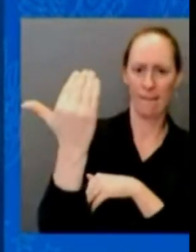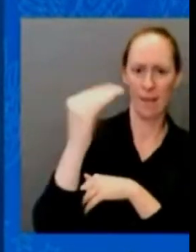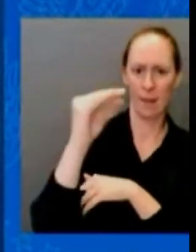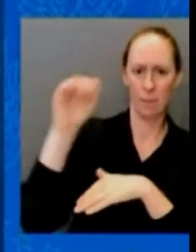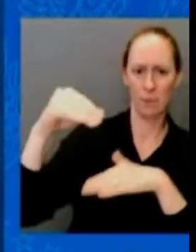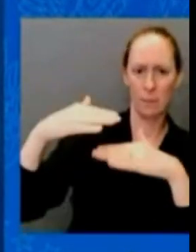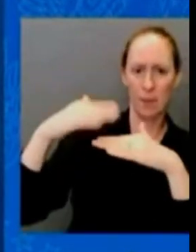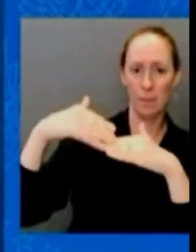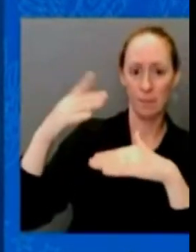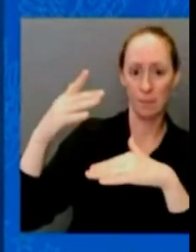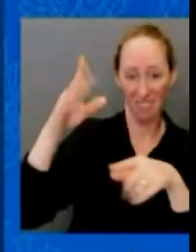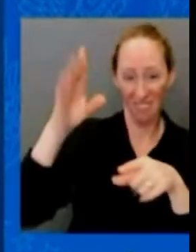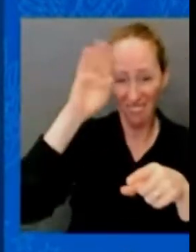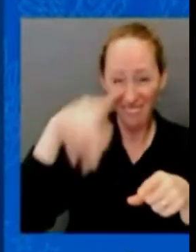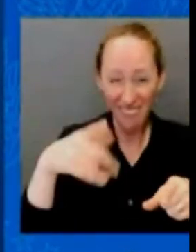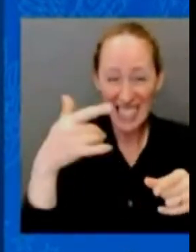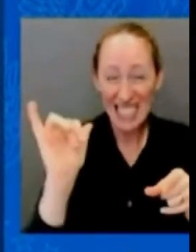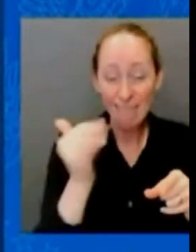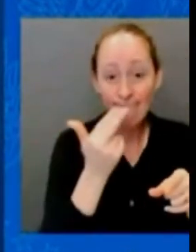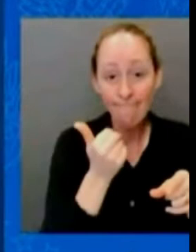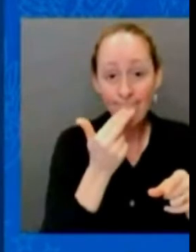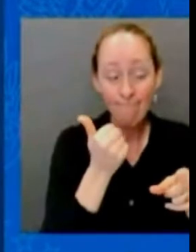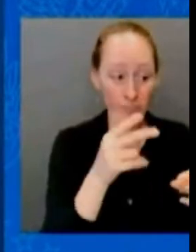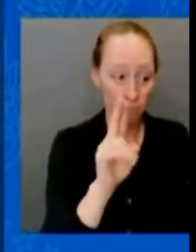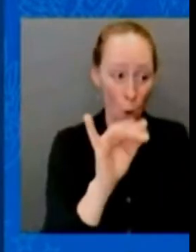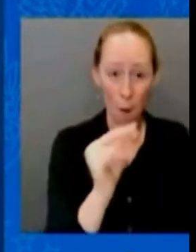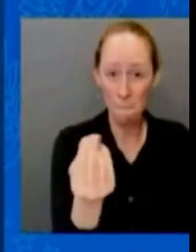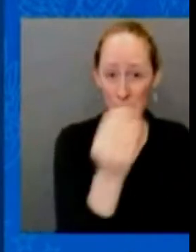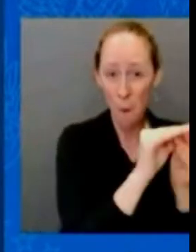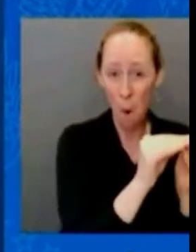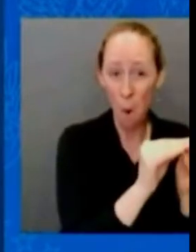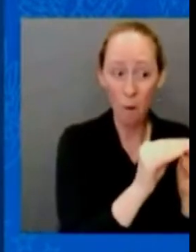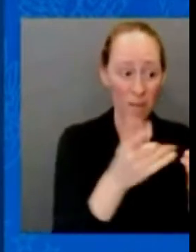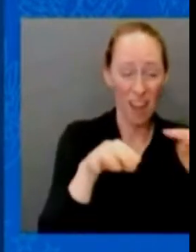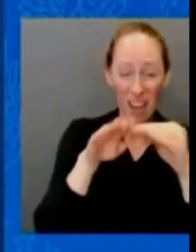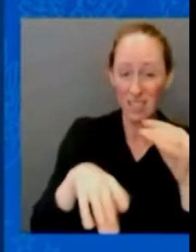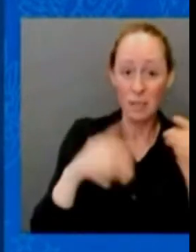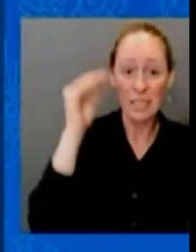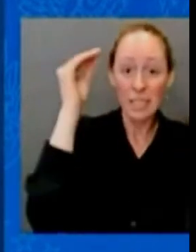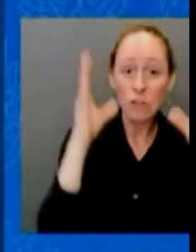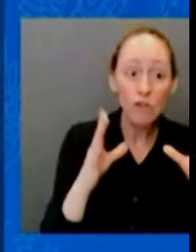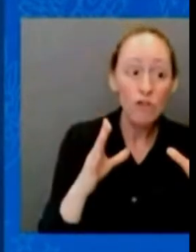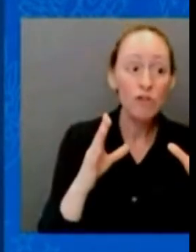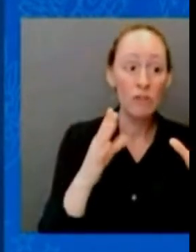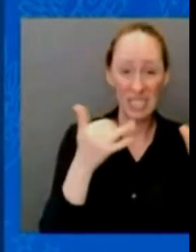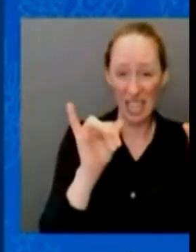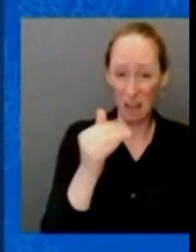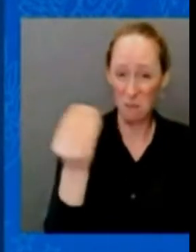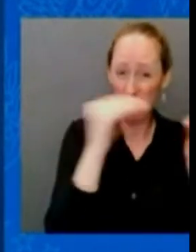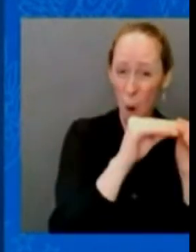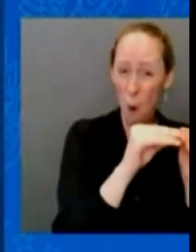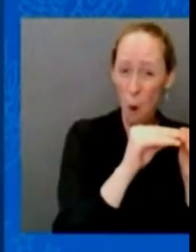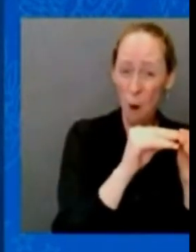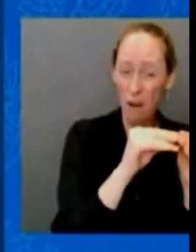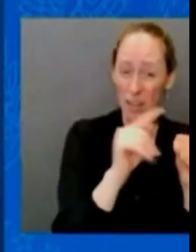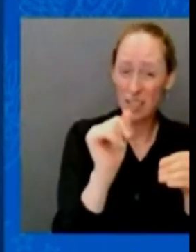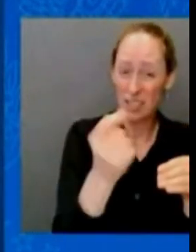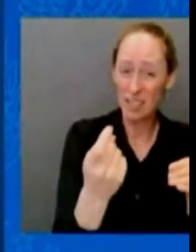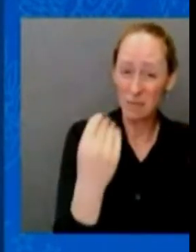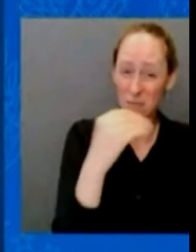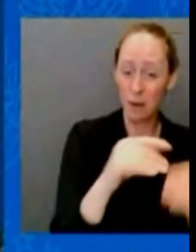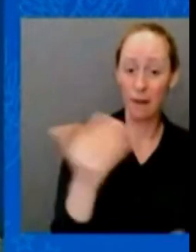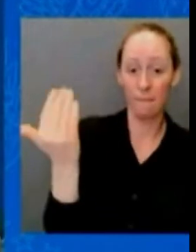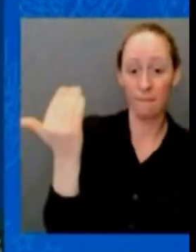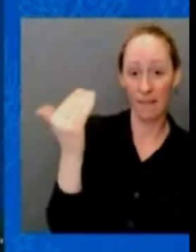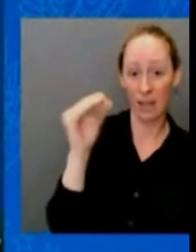school teachers, firefighters, cops pay. But that 15% increase in the minimum